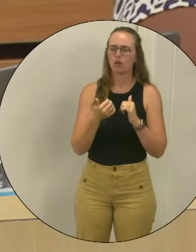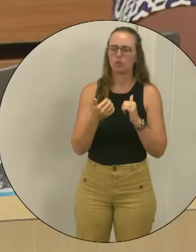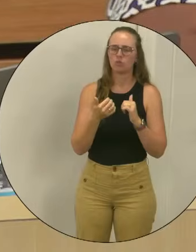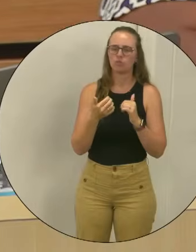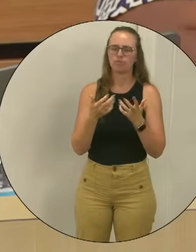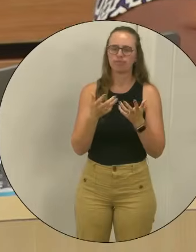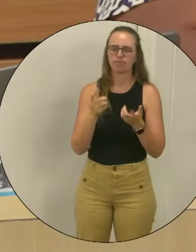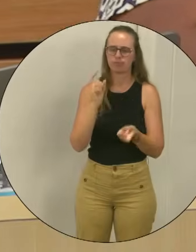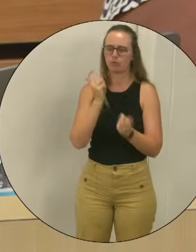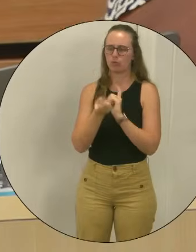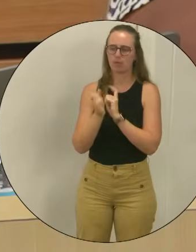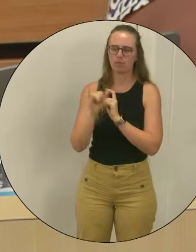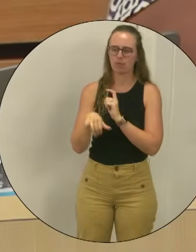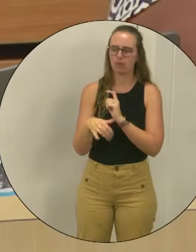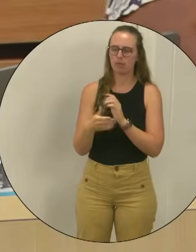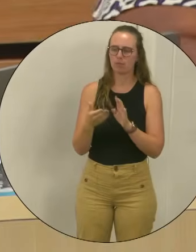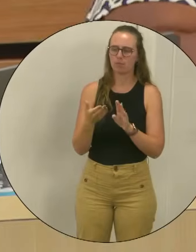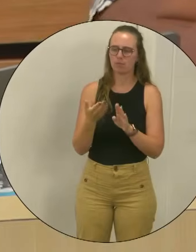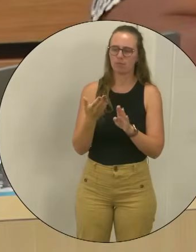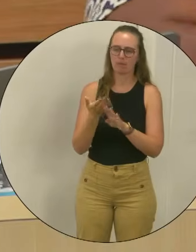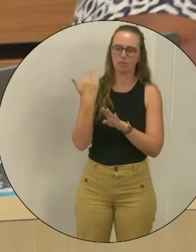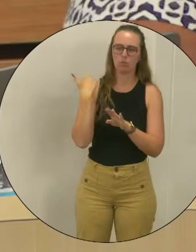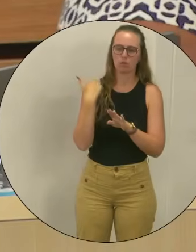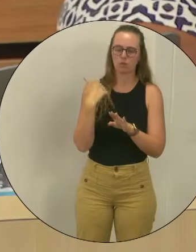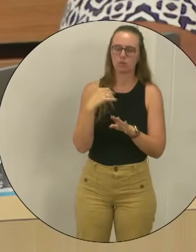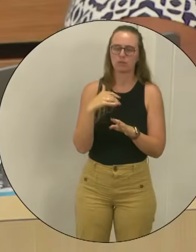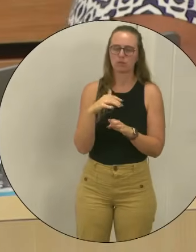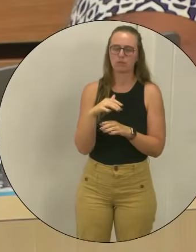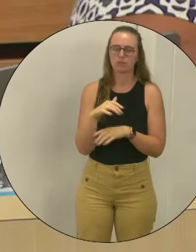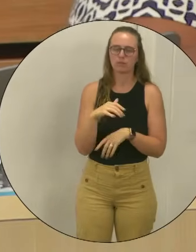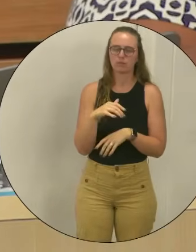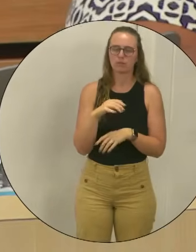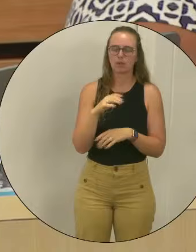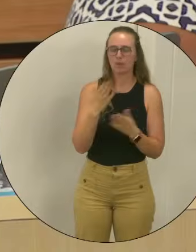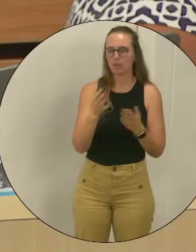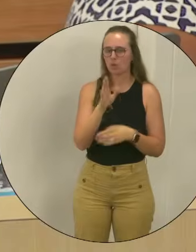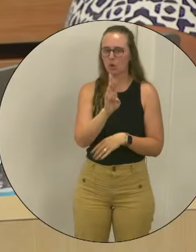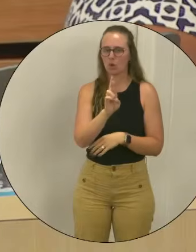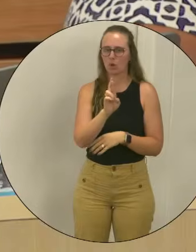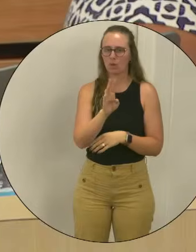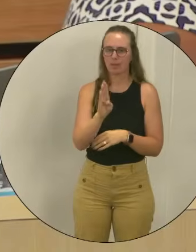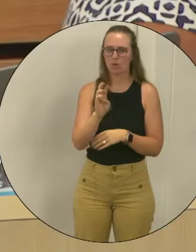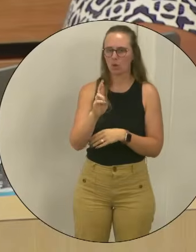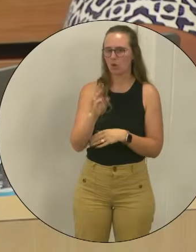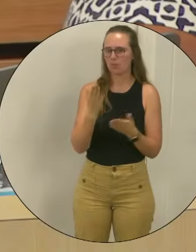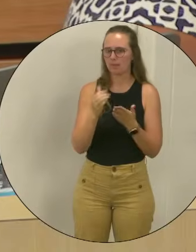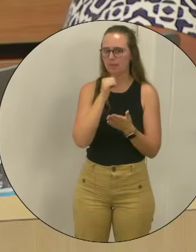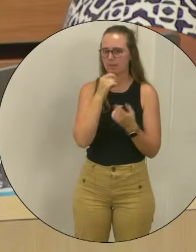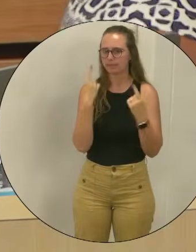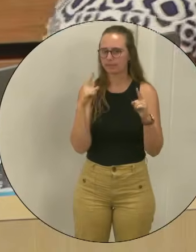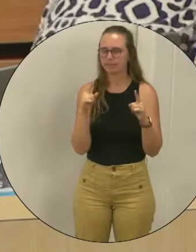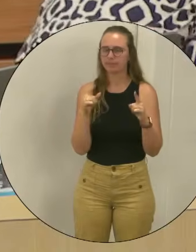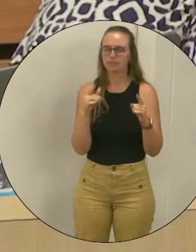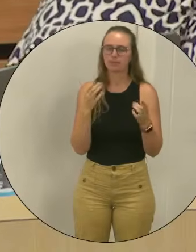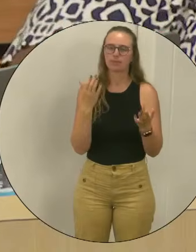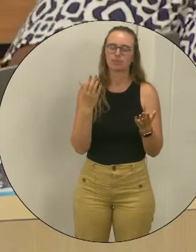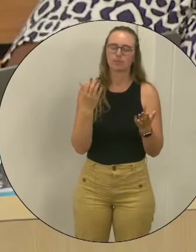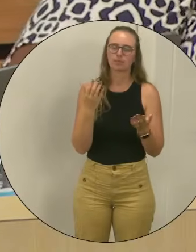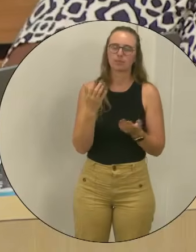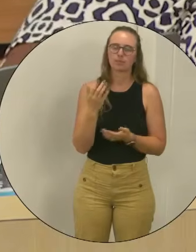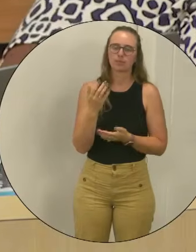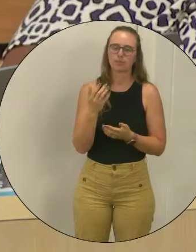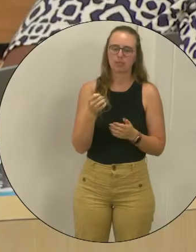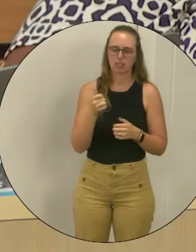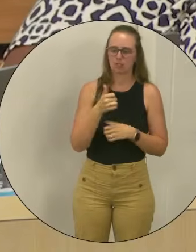do prioritize pre-K? Let's say our BDR does not make it. It gets